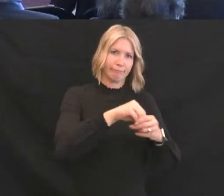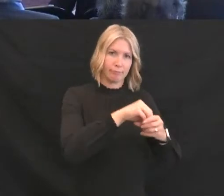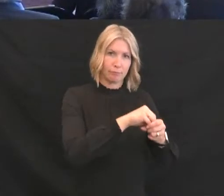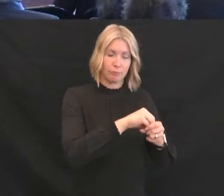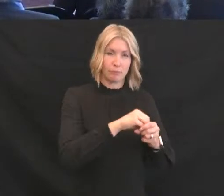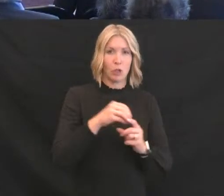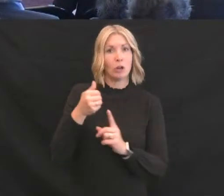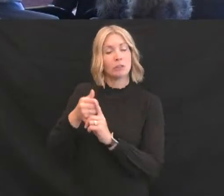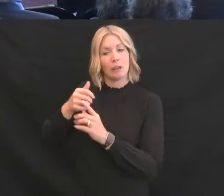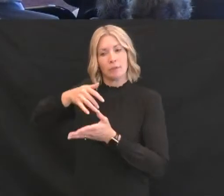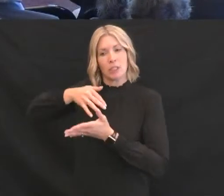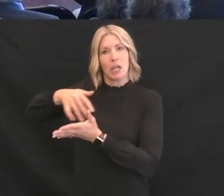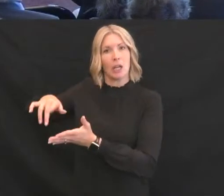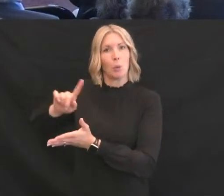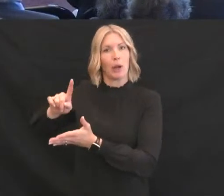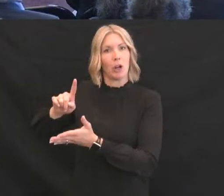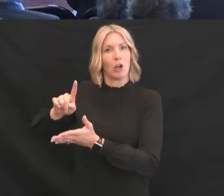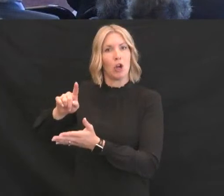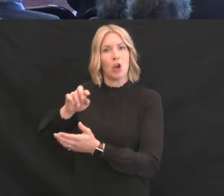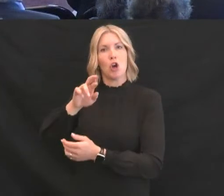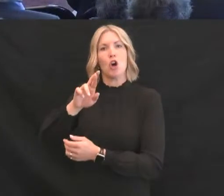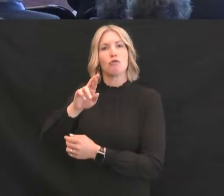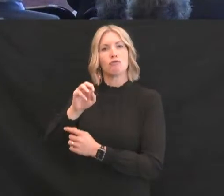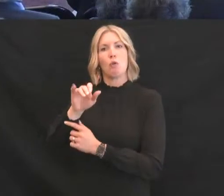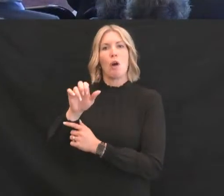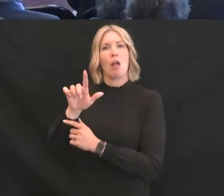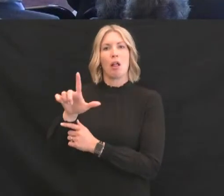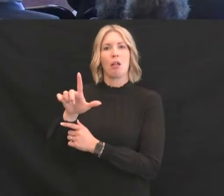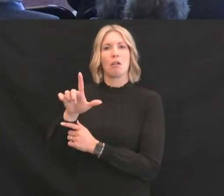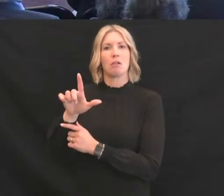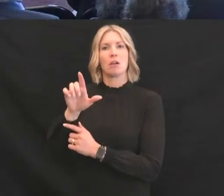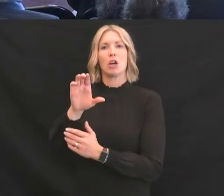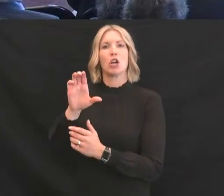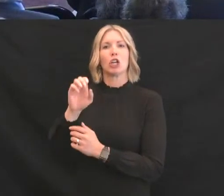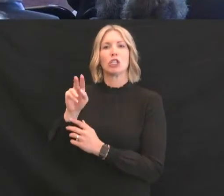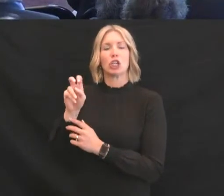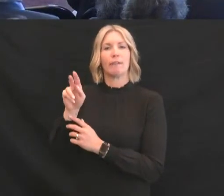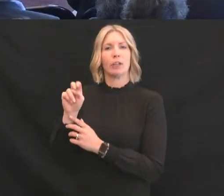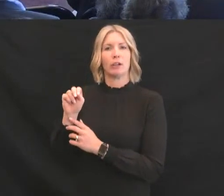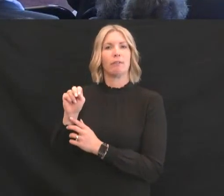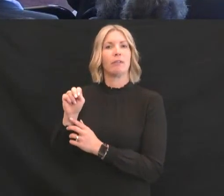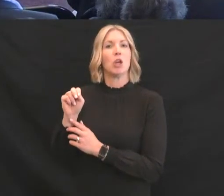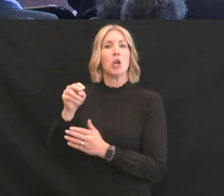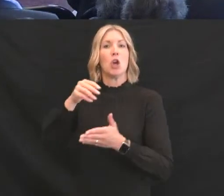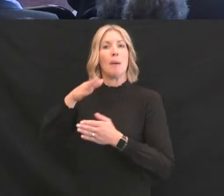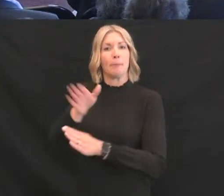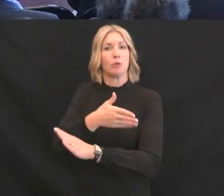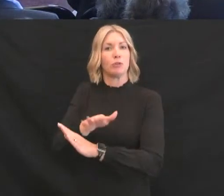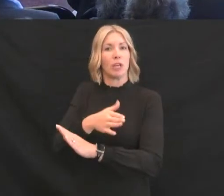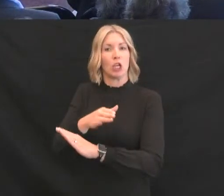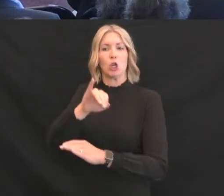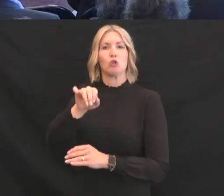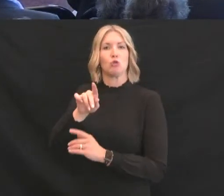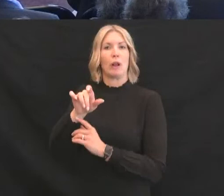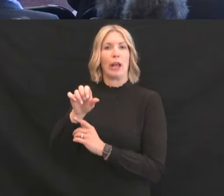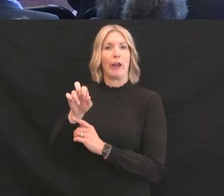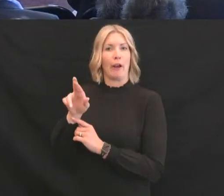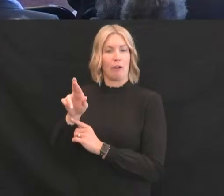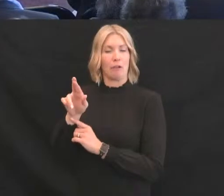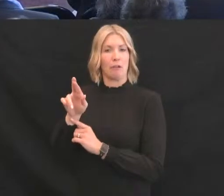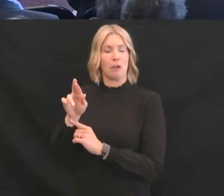at the Royal Conservatory of Music and Juilliard. She studied under famous American harpist Marcel